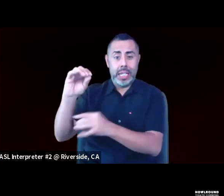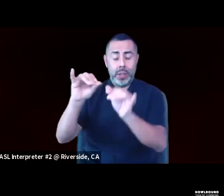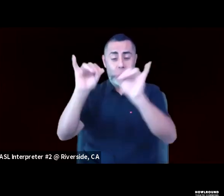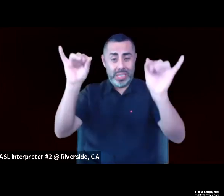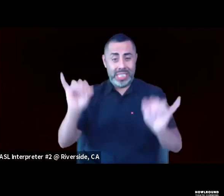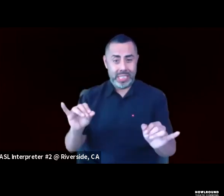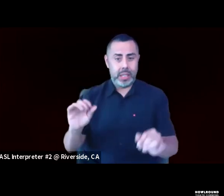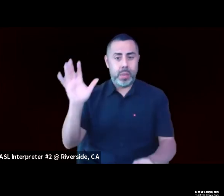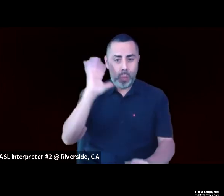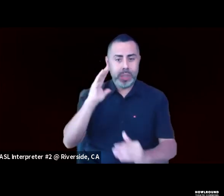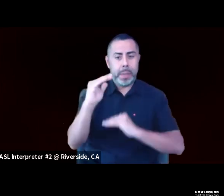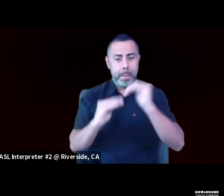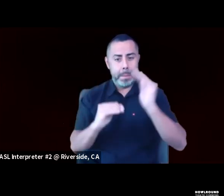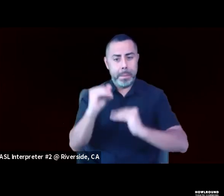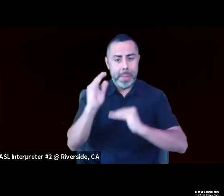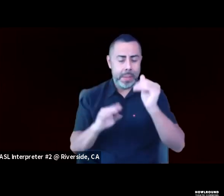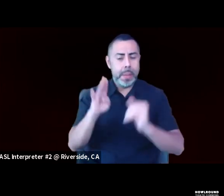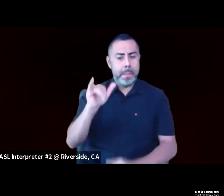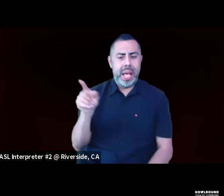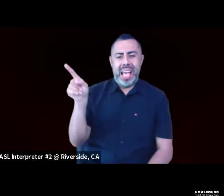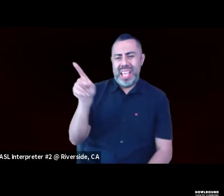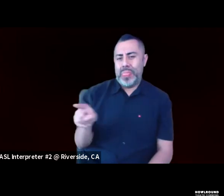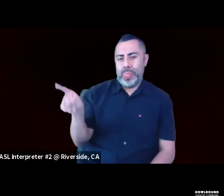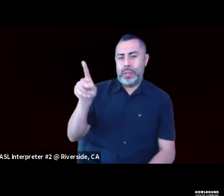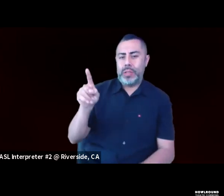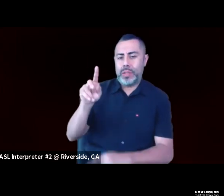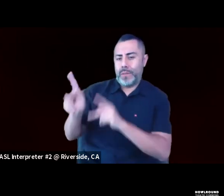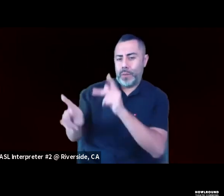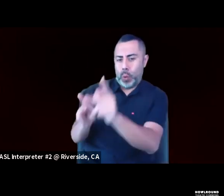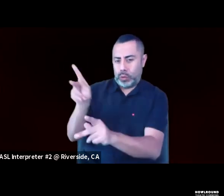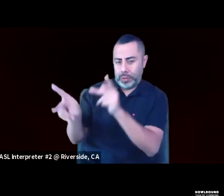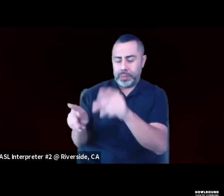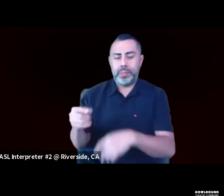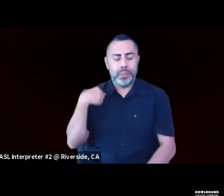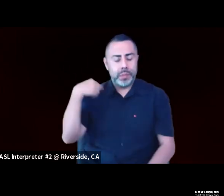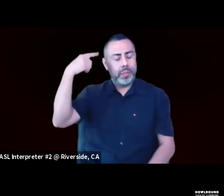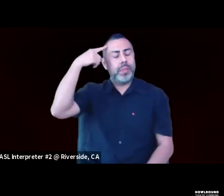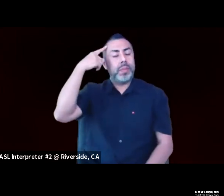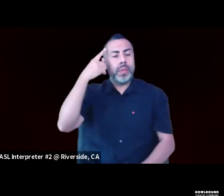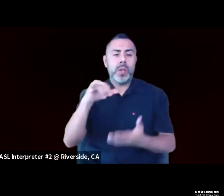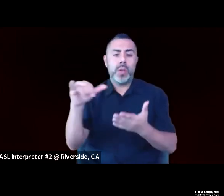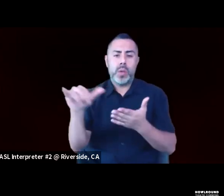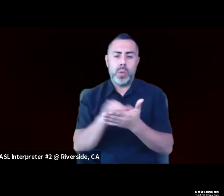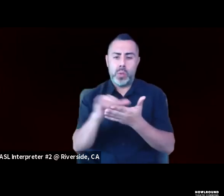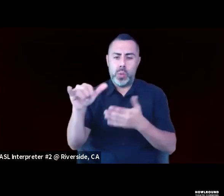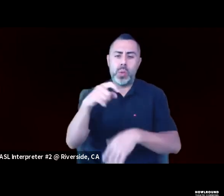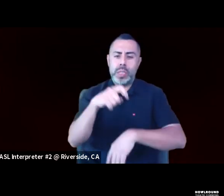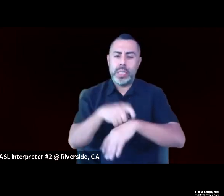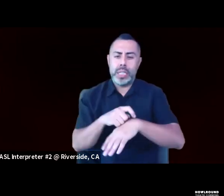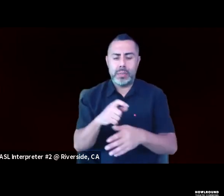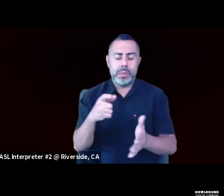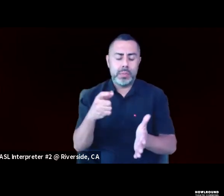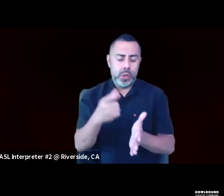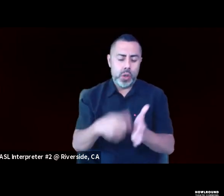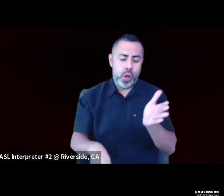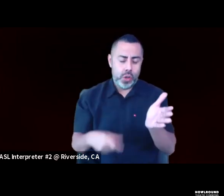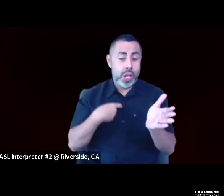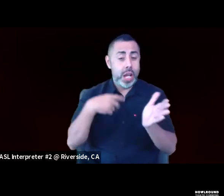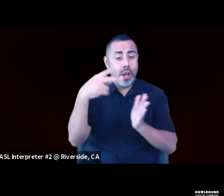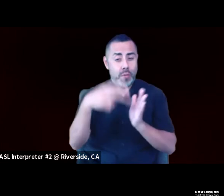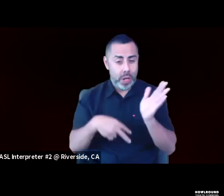I'm thinking about a New York Times Magazine article I read some years ago about a choreographer whose work I